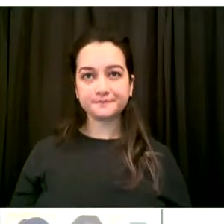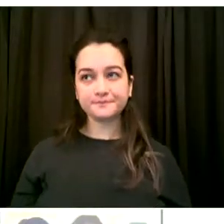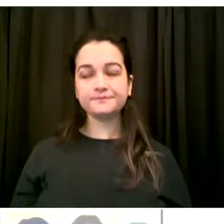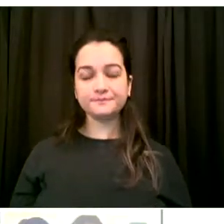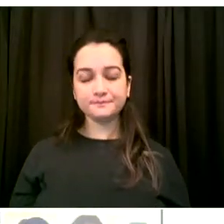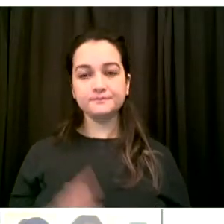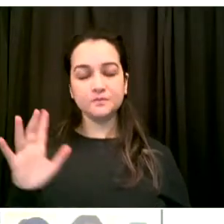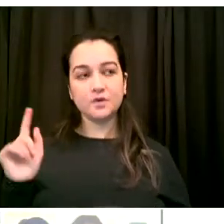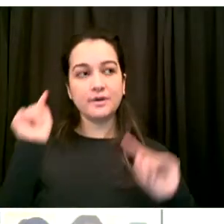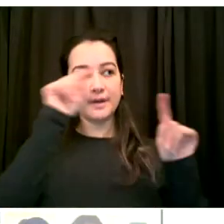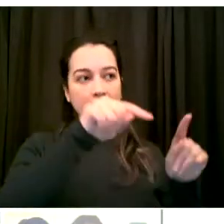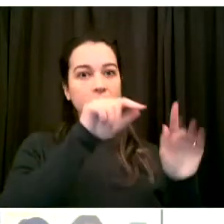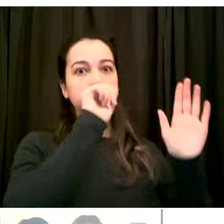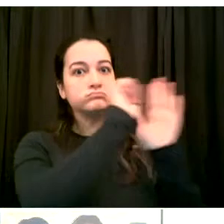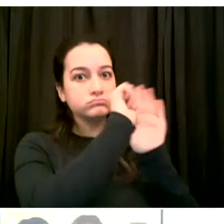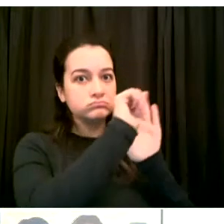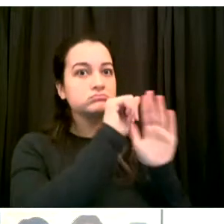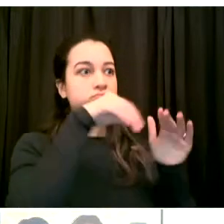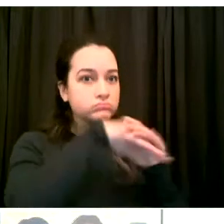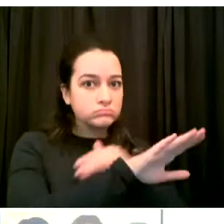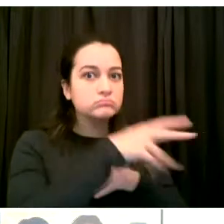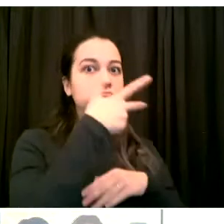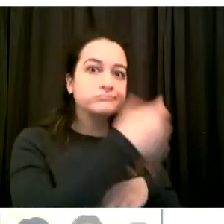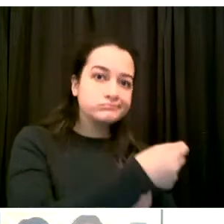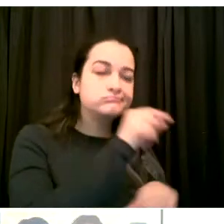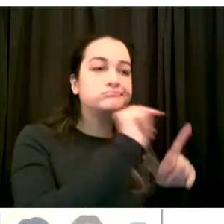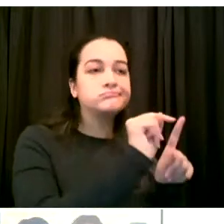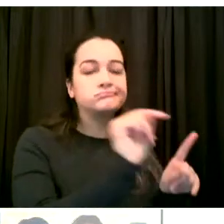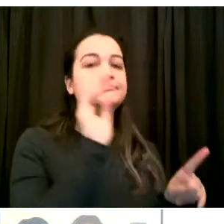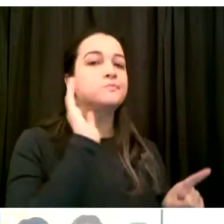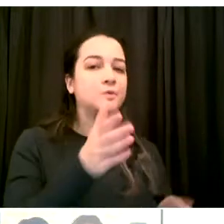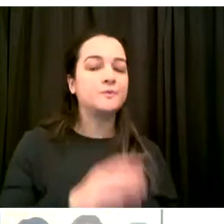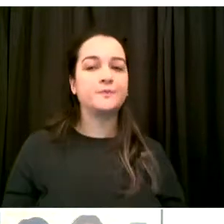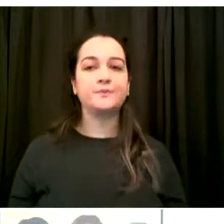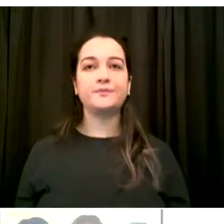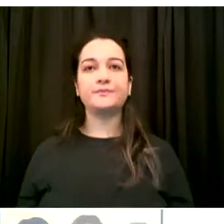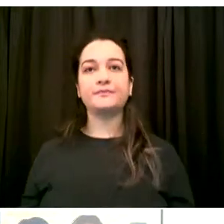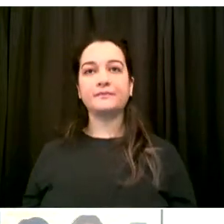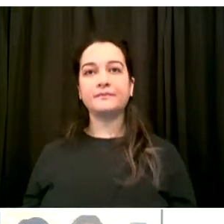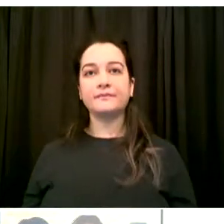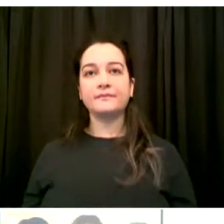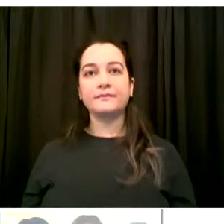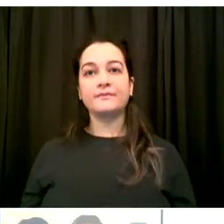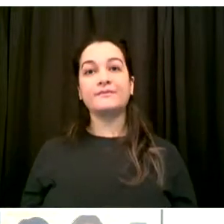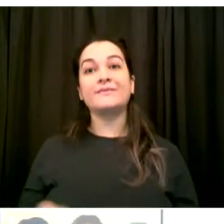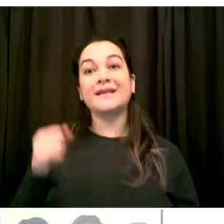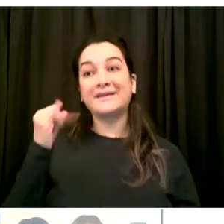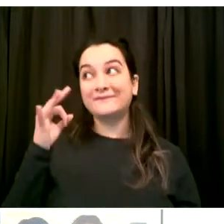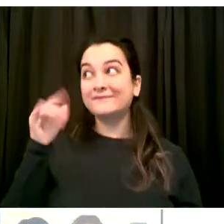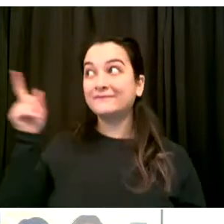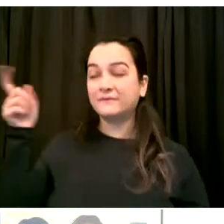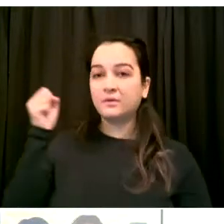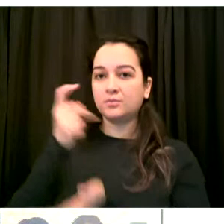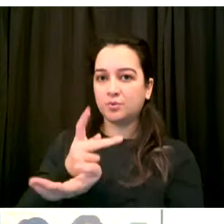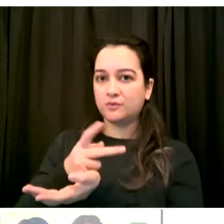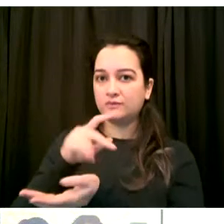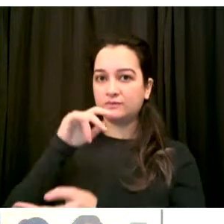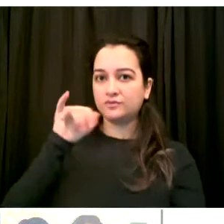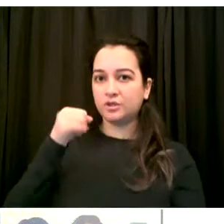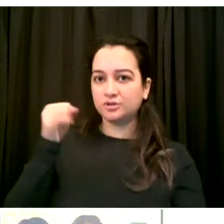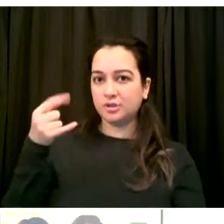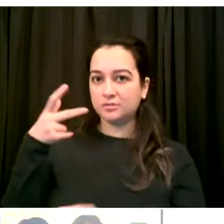is for individuals who are vulnerable by virtue of being homebound to get this additional protection